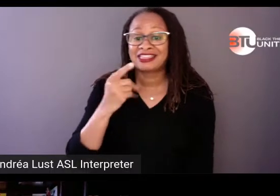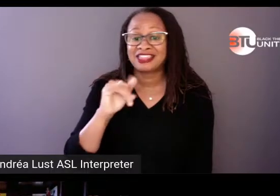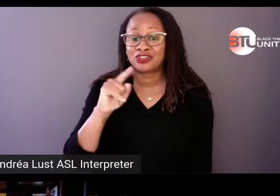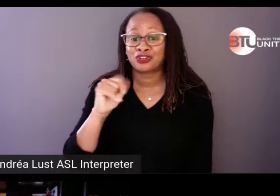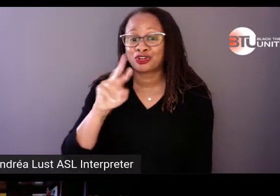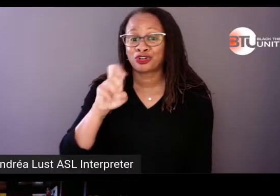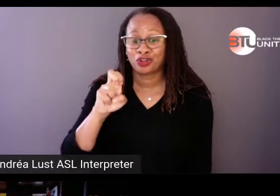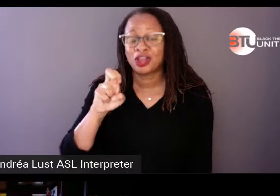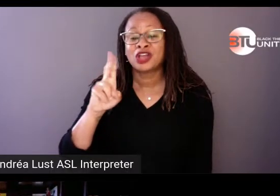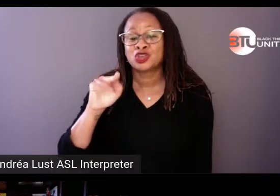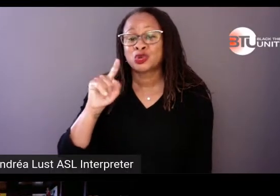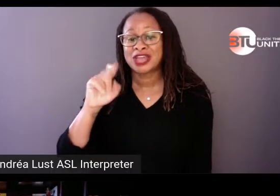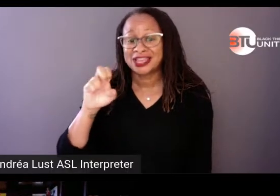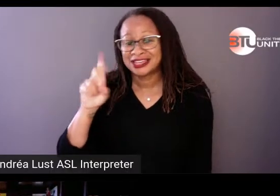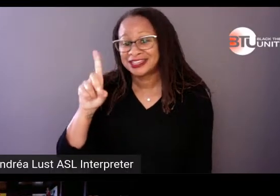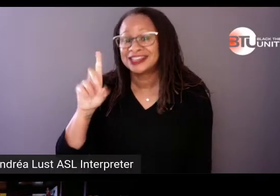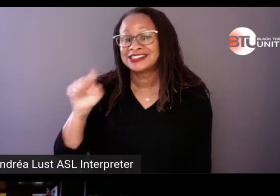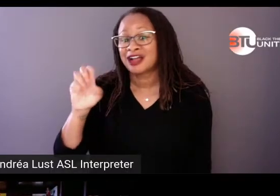blacktheaterunited.com. That's theater with an R-E.